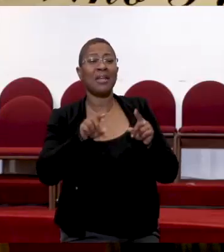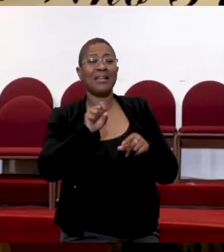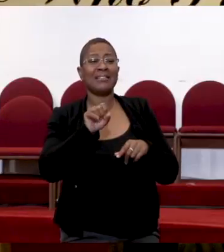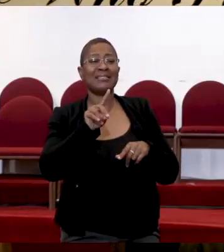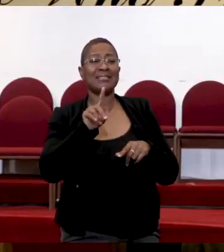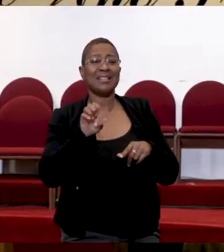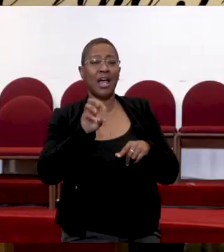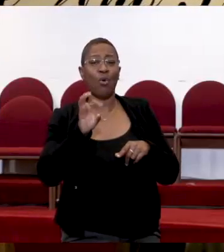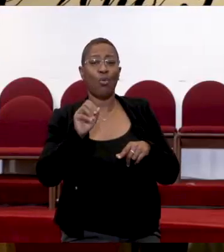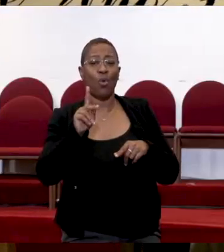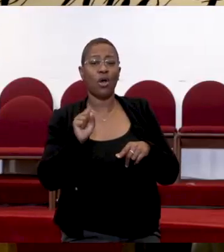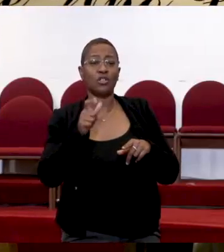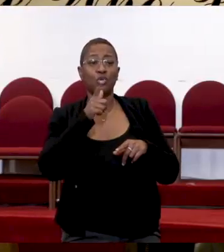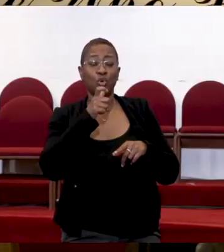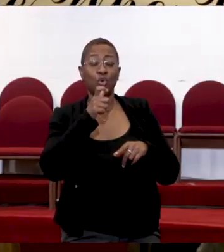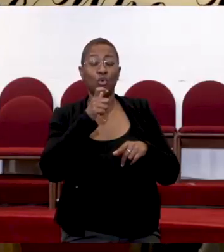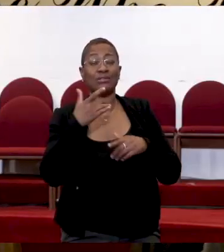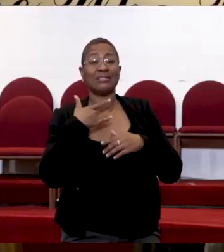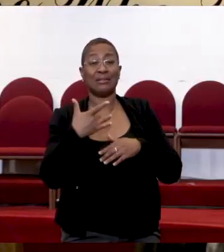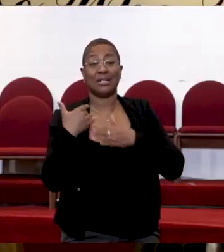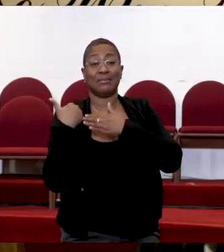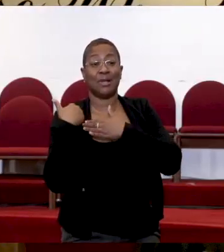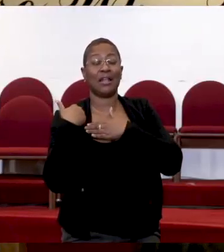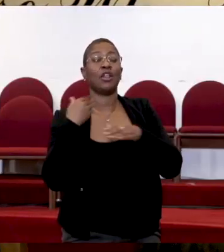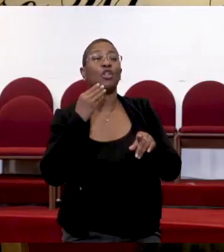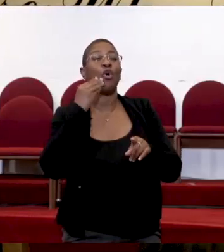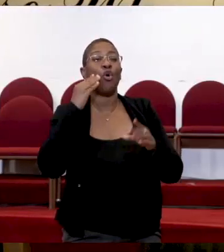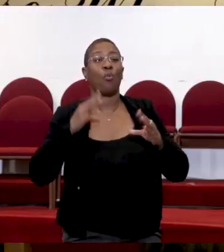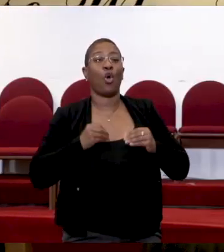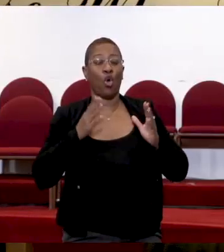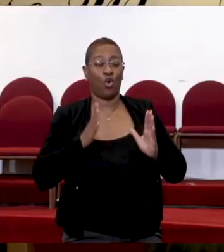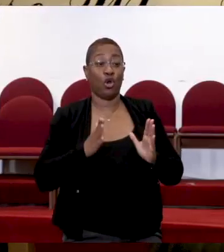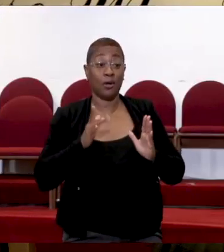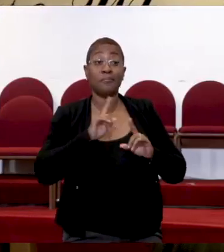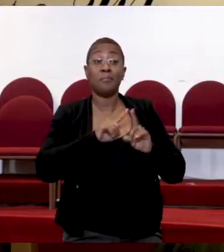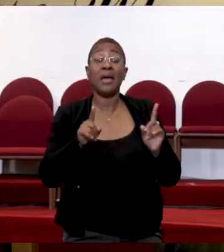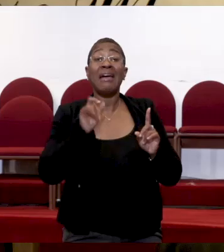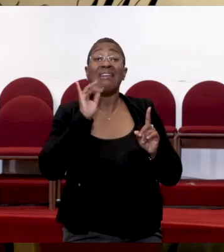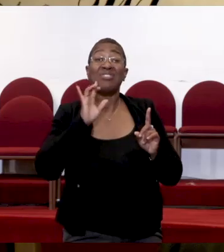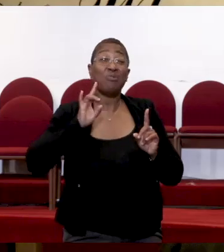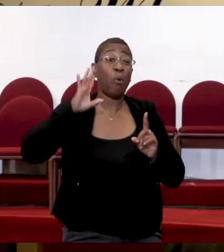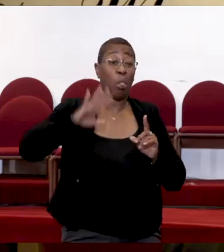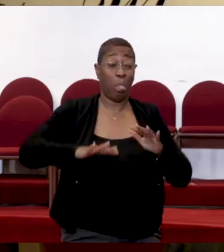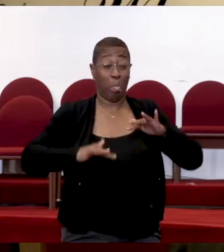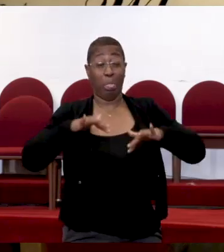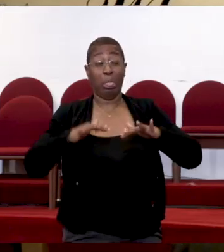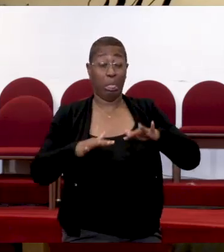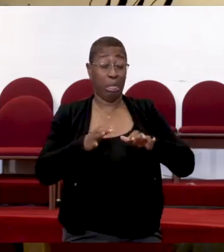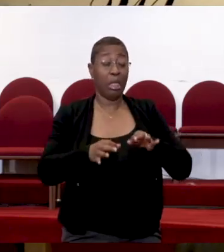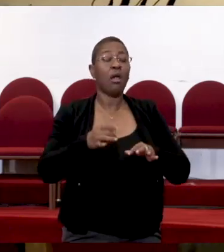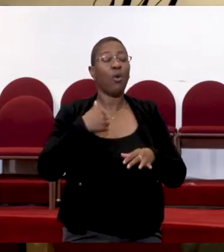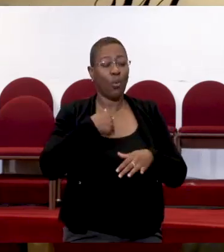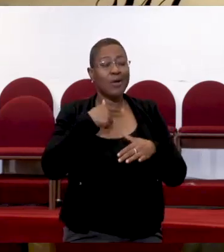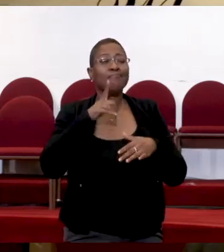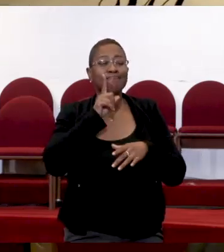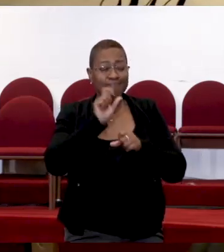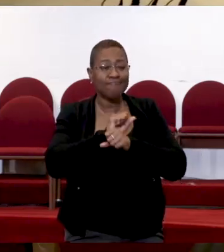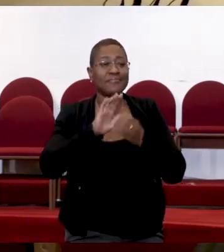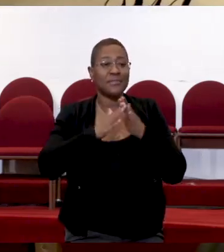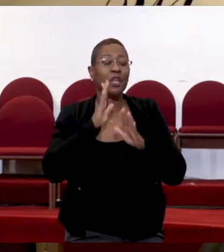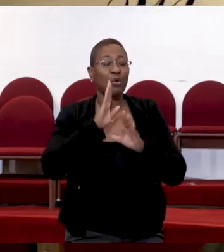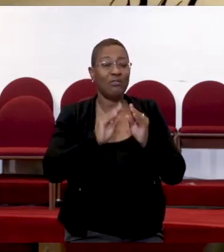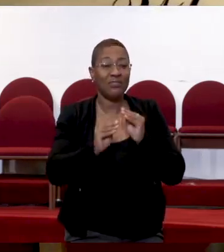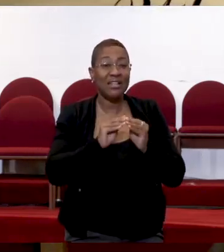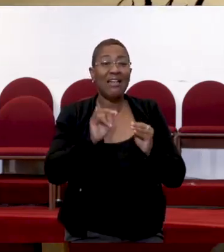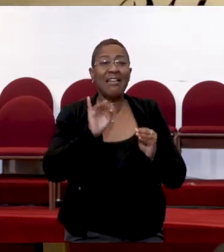legally are the responsibility of the homeowner. When it's really bad, we go in anyway and fix it. If there's something particularly bad